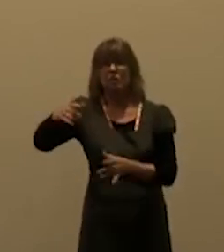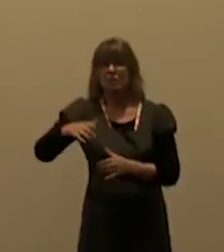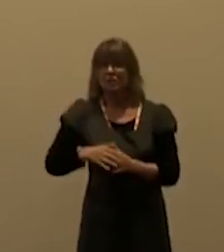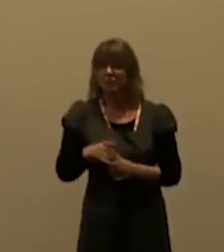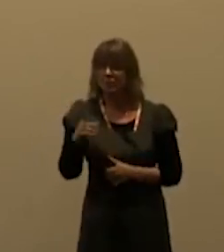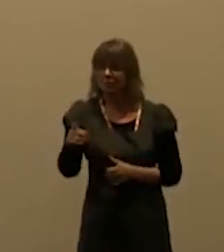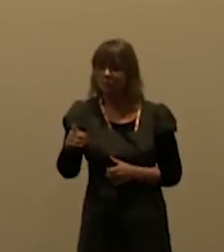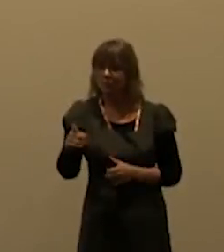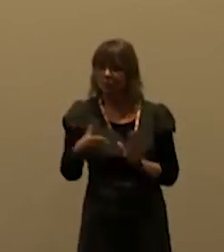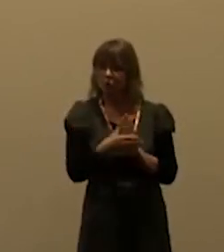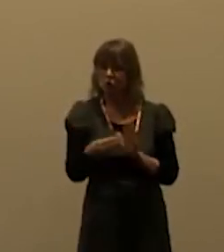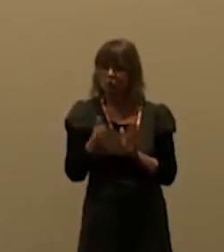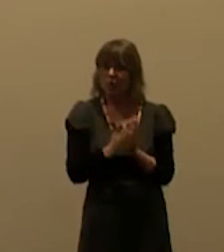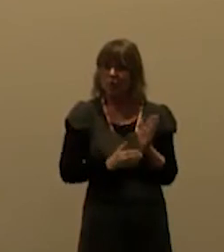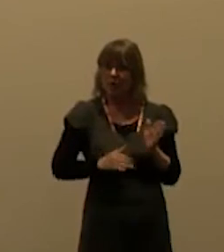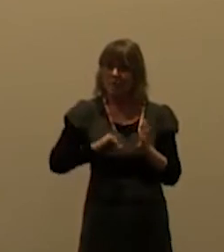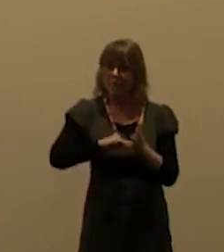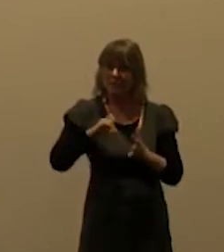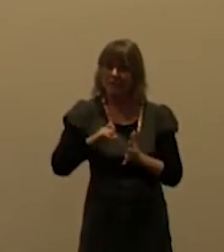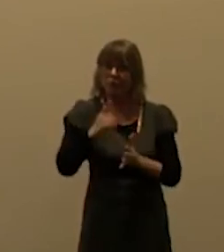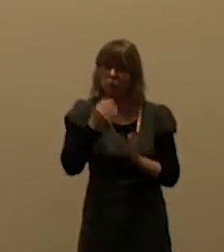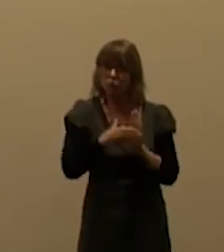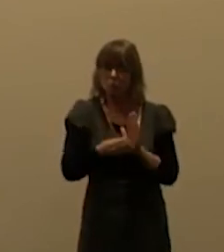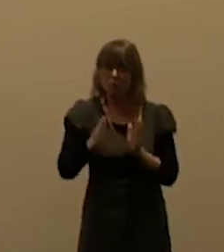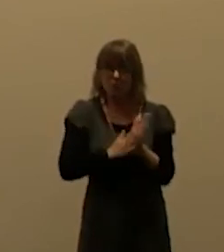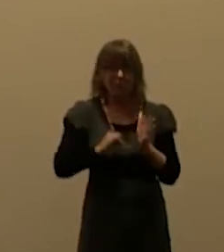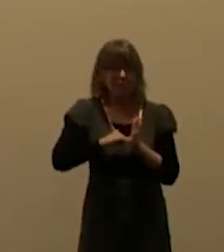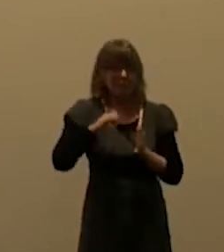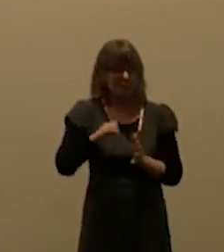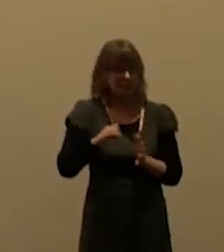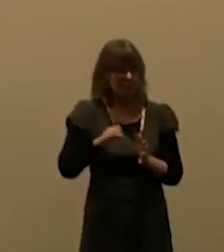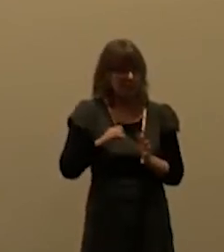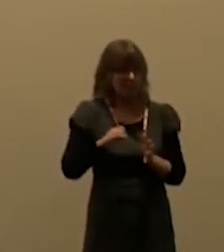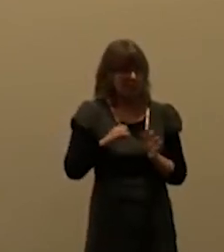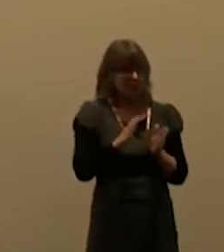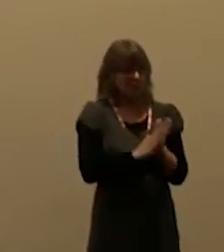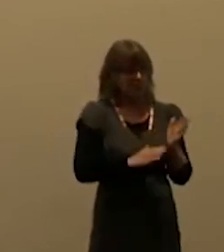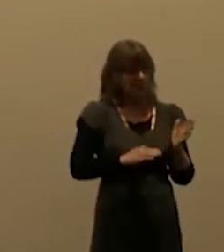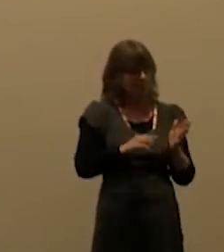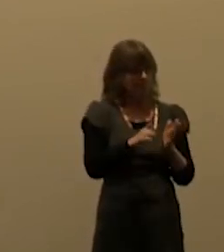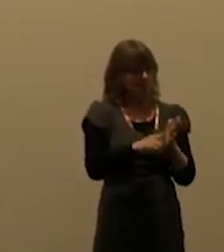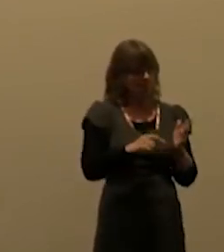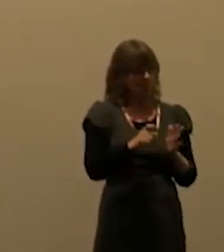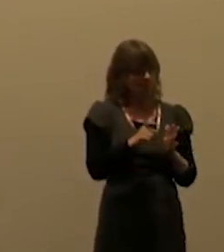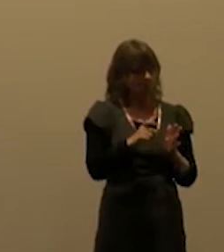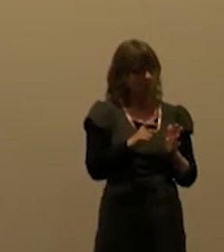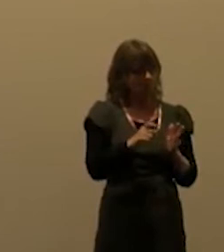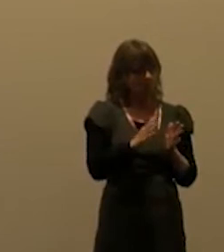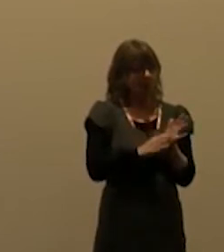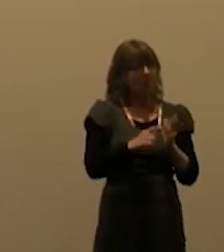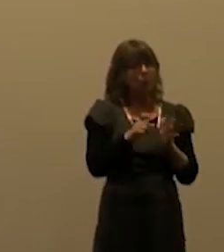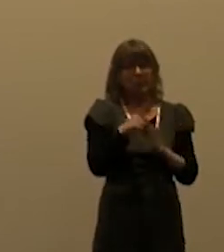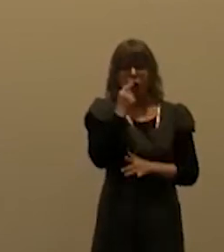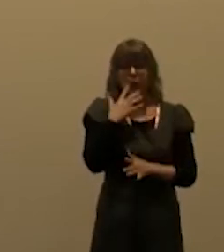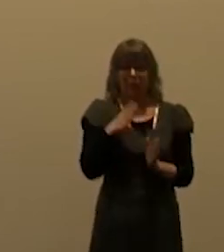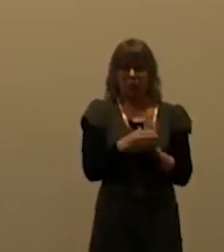You can copy the MOC anyway to Yeah. So you can copy the config file, or we could just set up the pipeline to authenticate to different